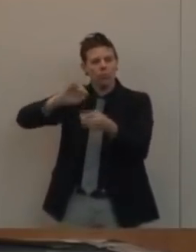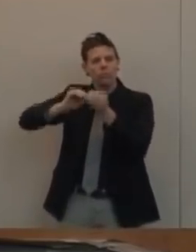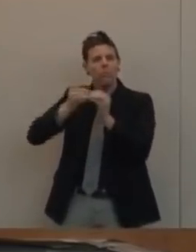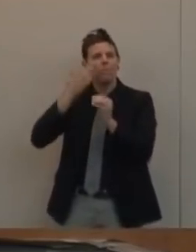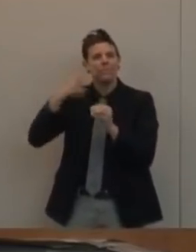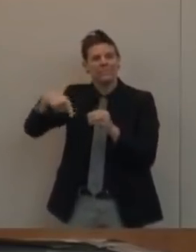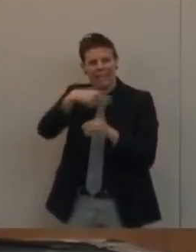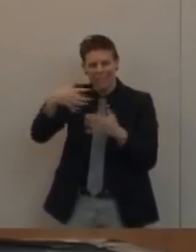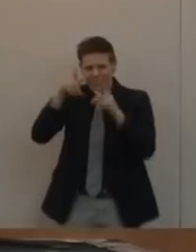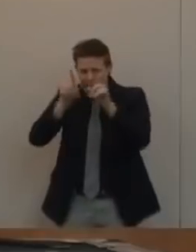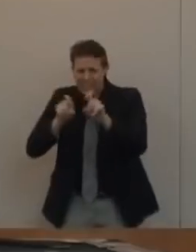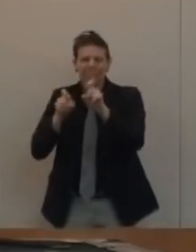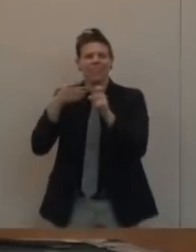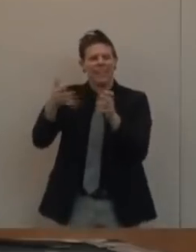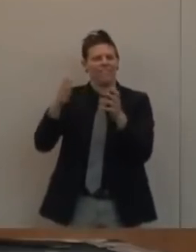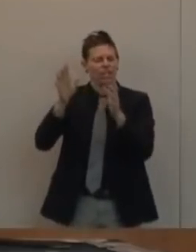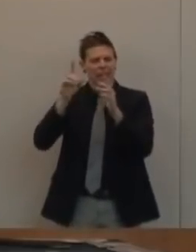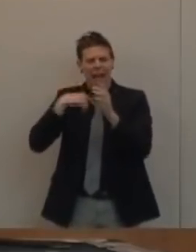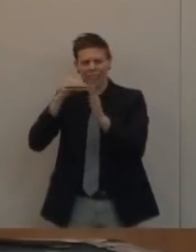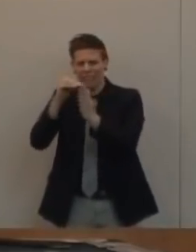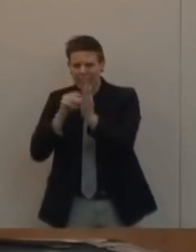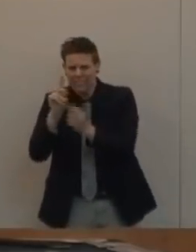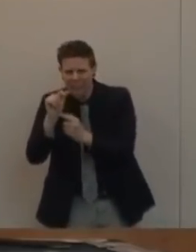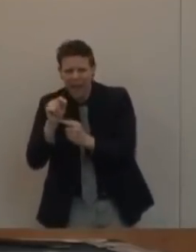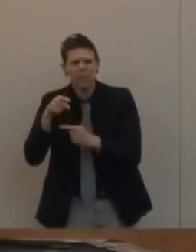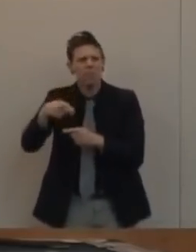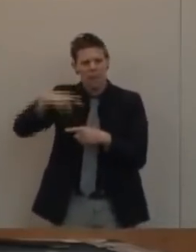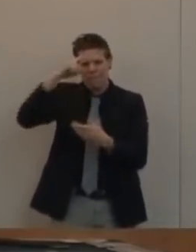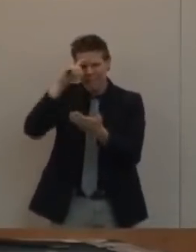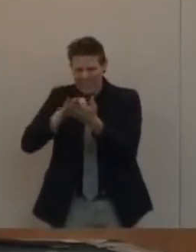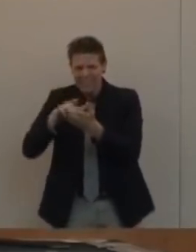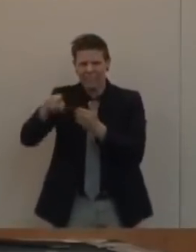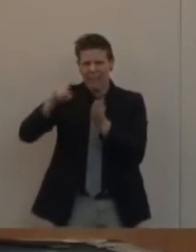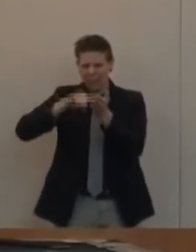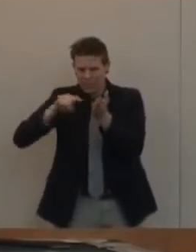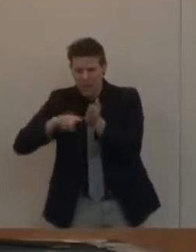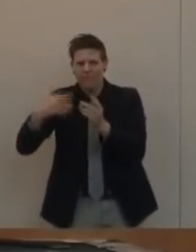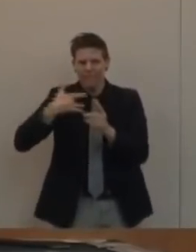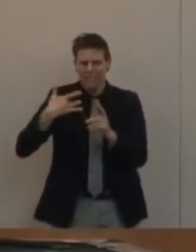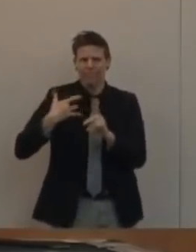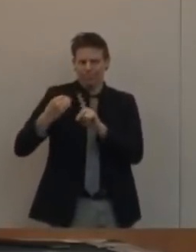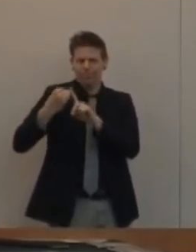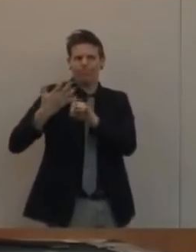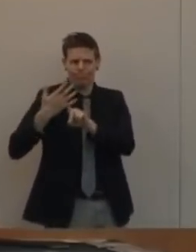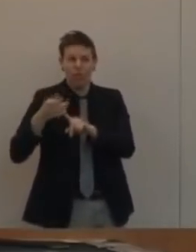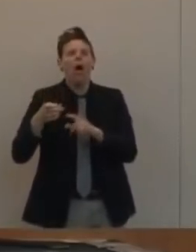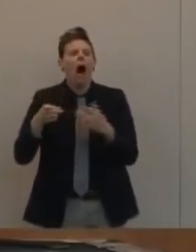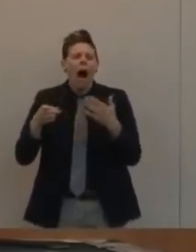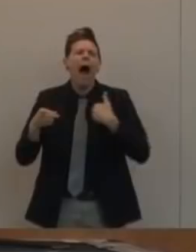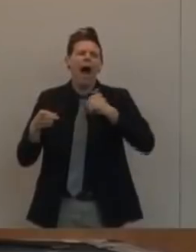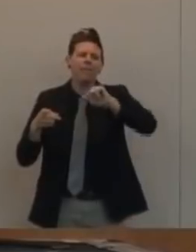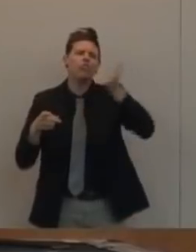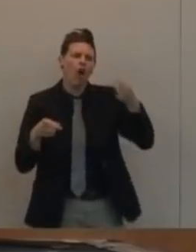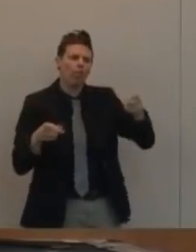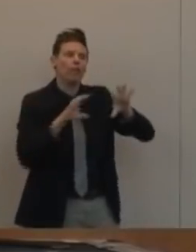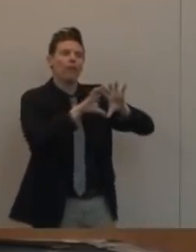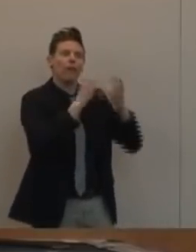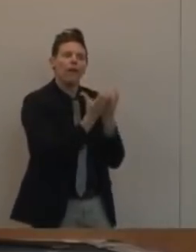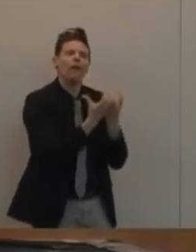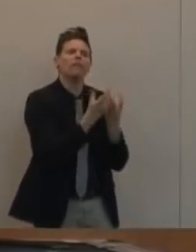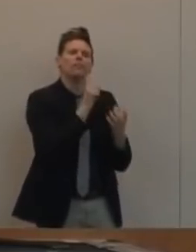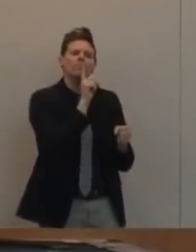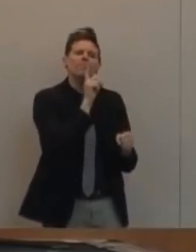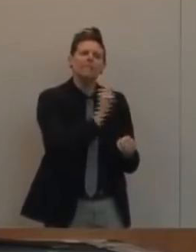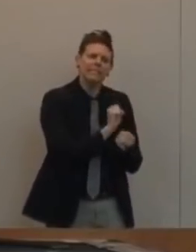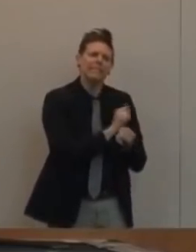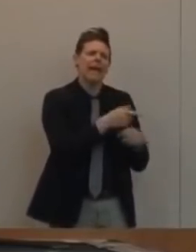symptoms or who know or believe that they've had an exposure. Reality is there are far too